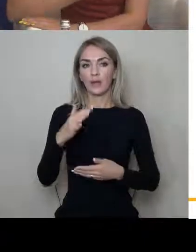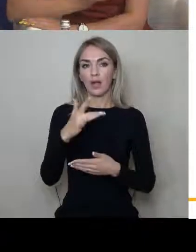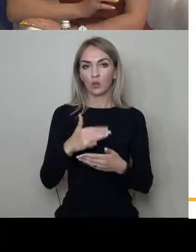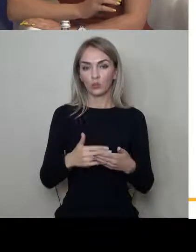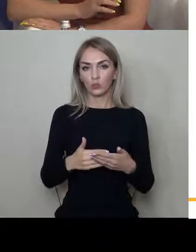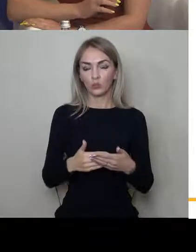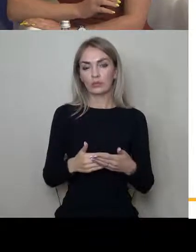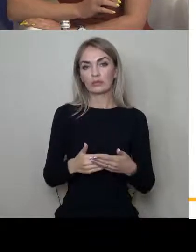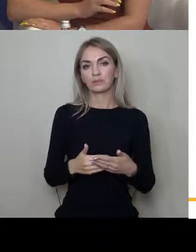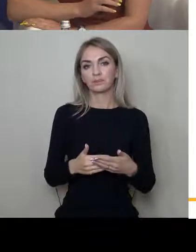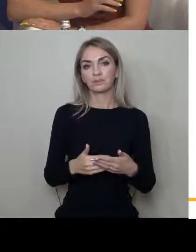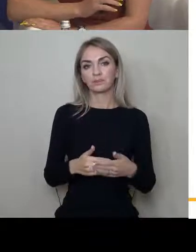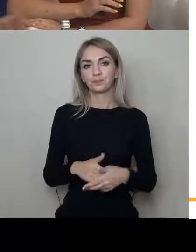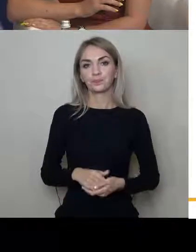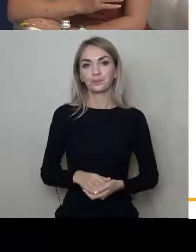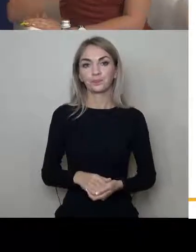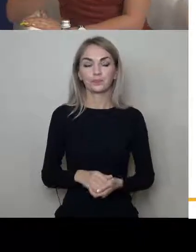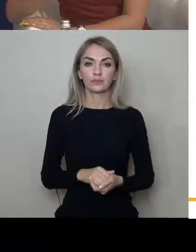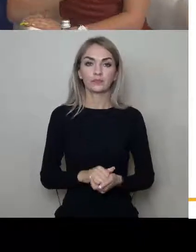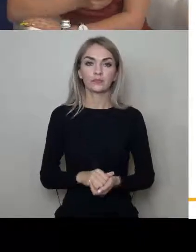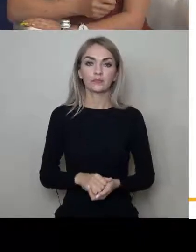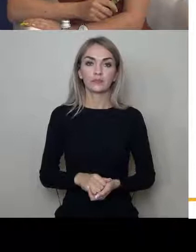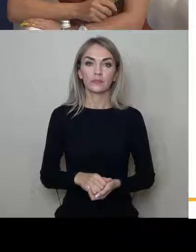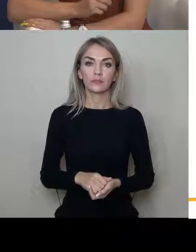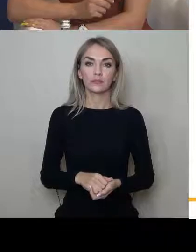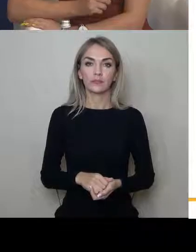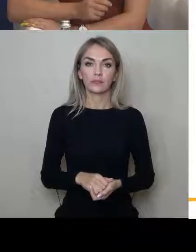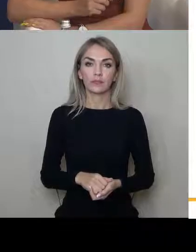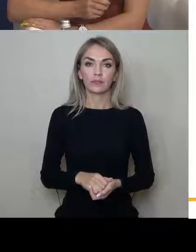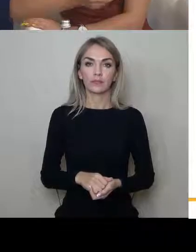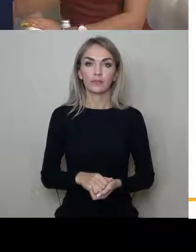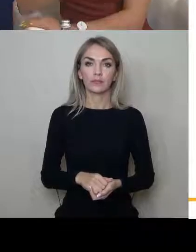to apply it.